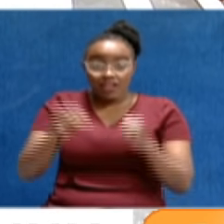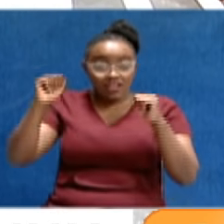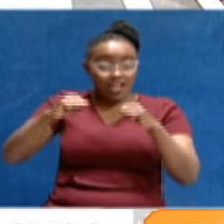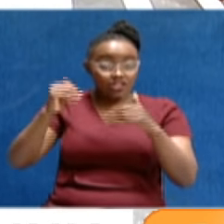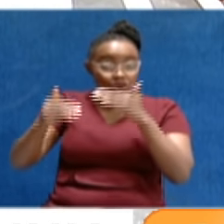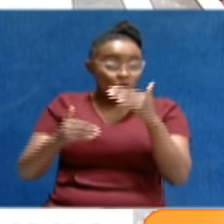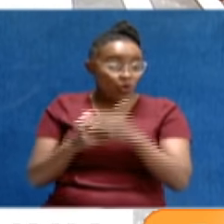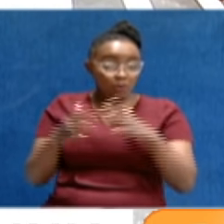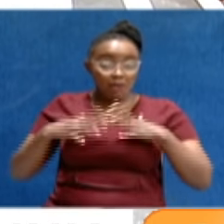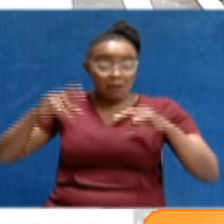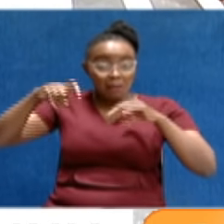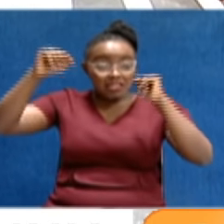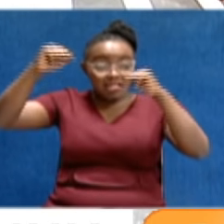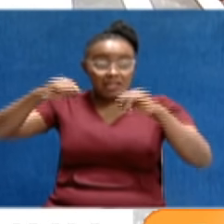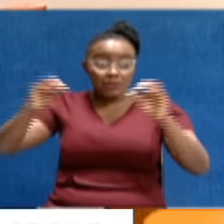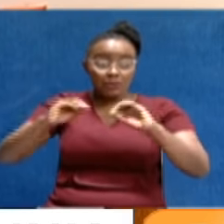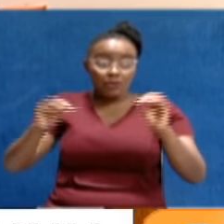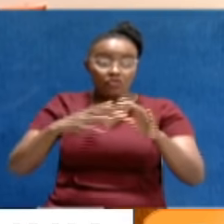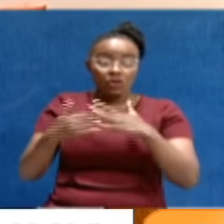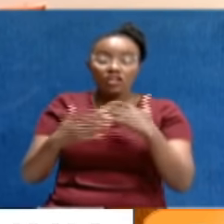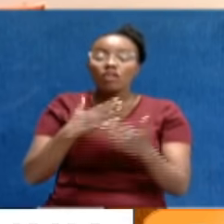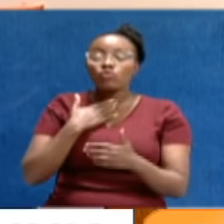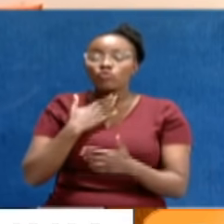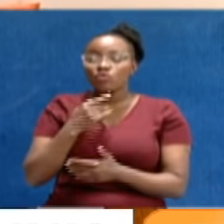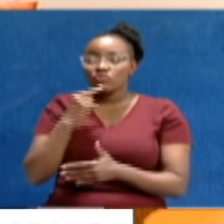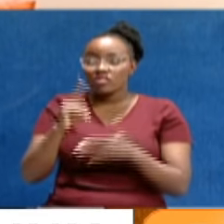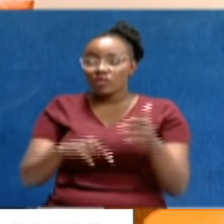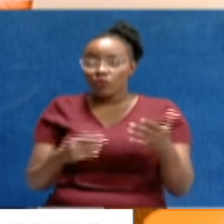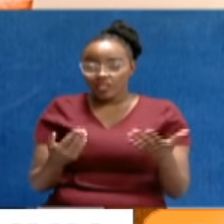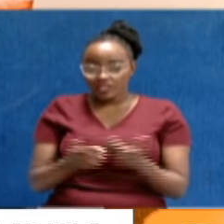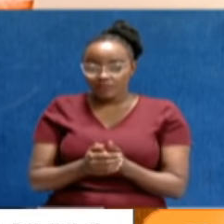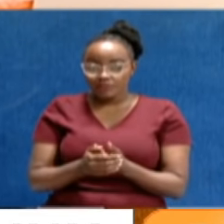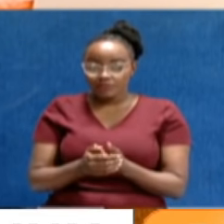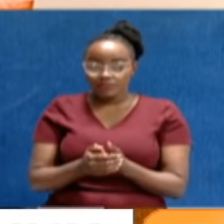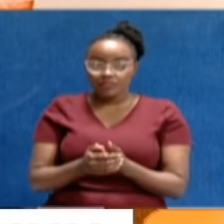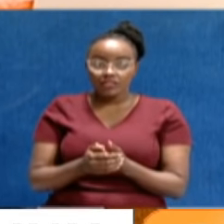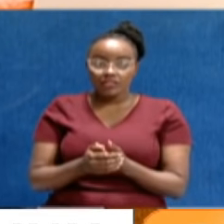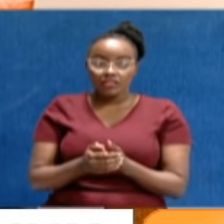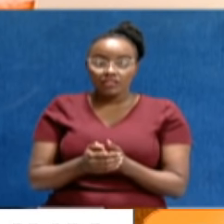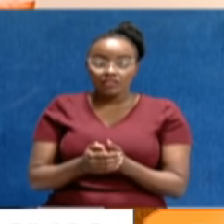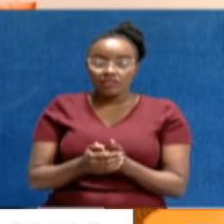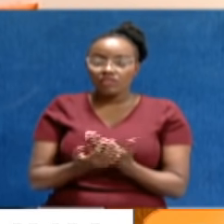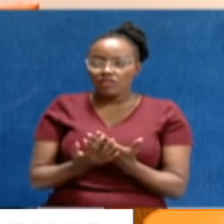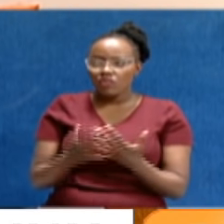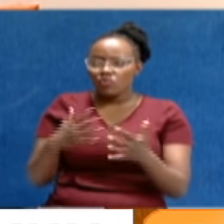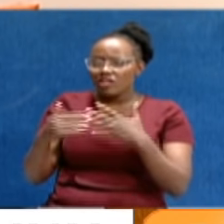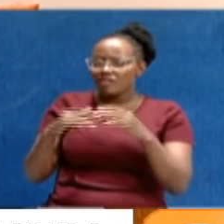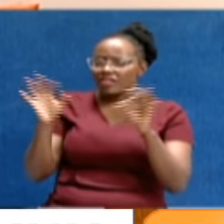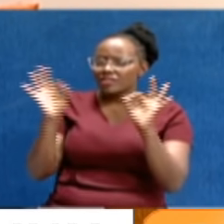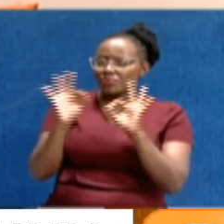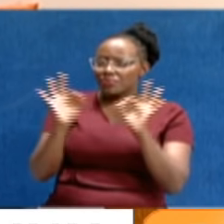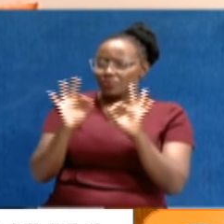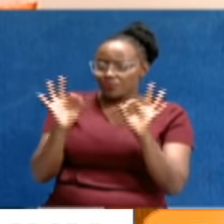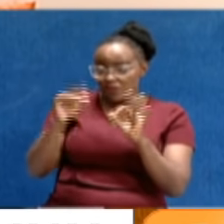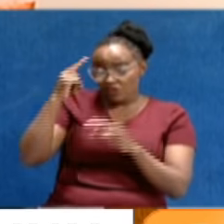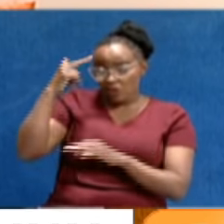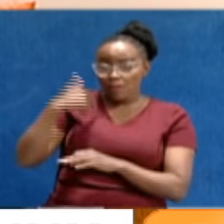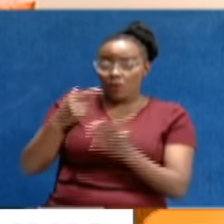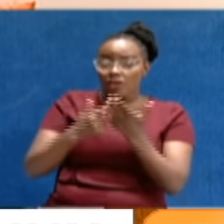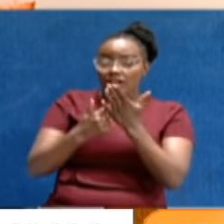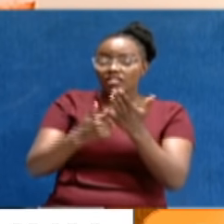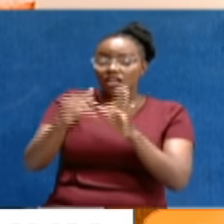agree, right? I mean, and not everyone has to agree. And what I'd like to say is this. What just is puzzling to me is we